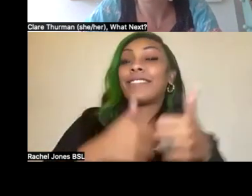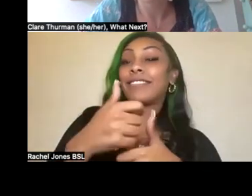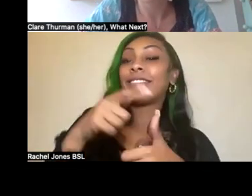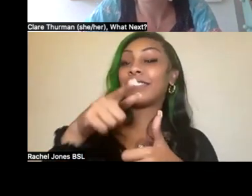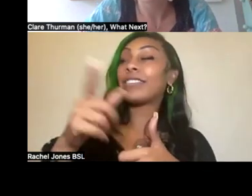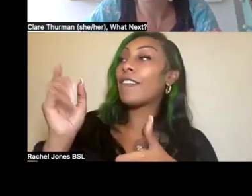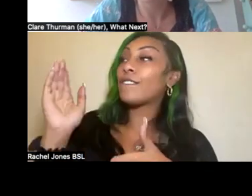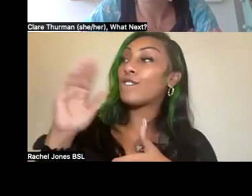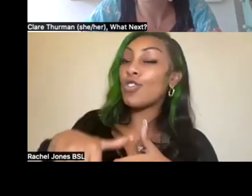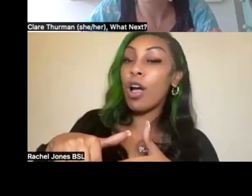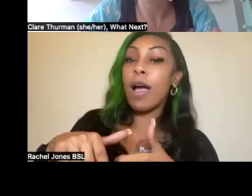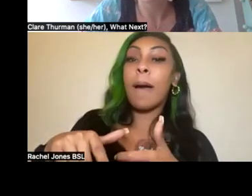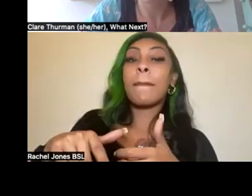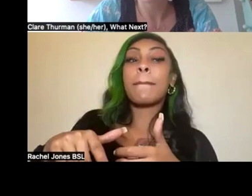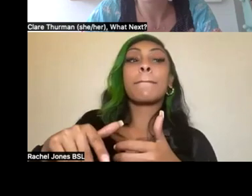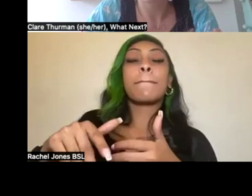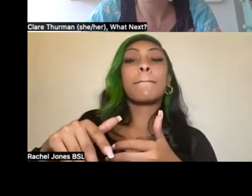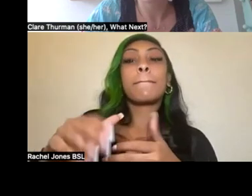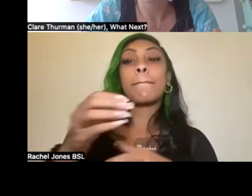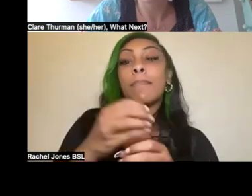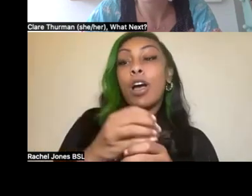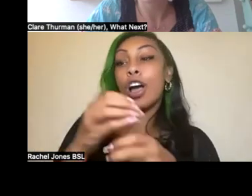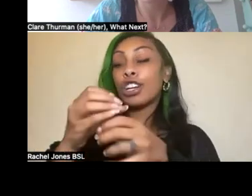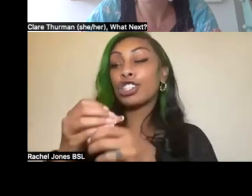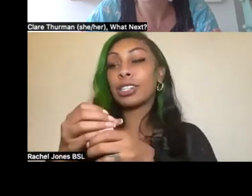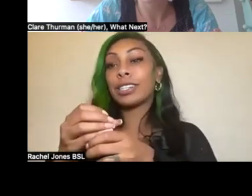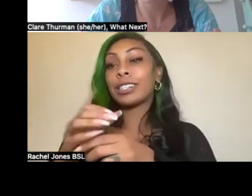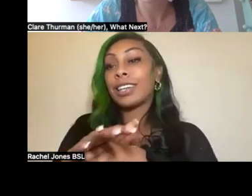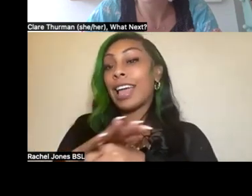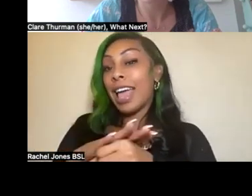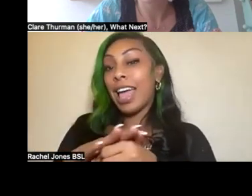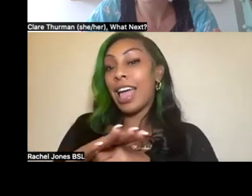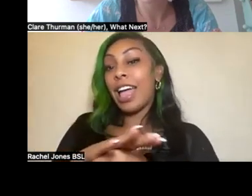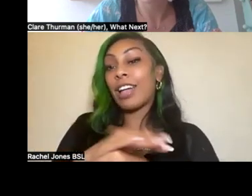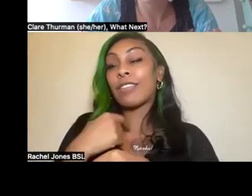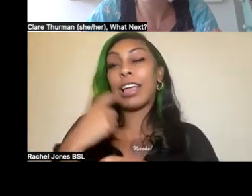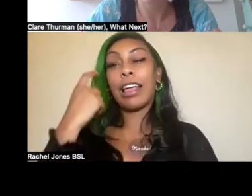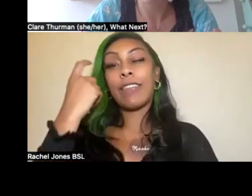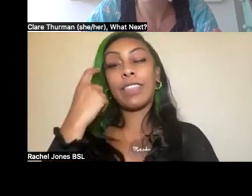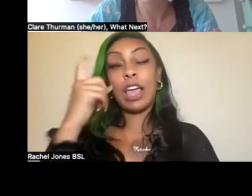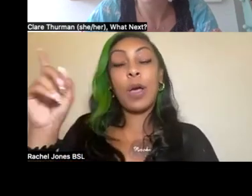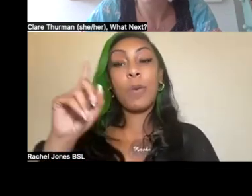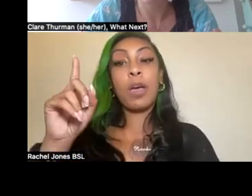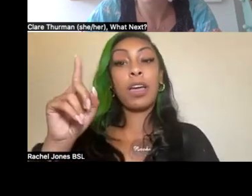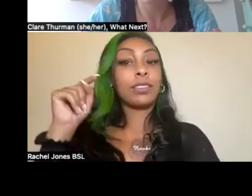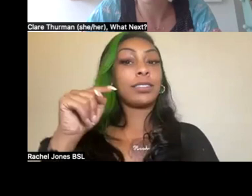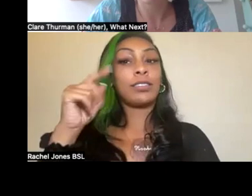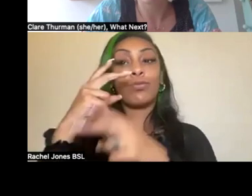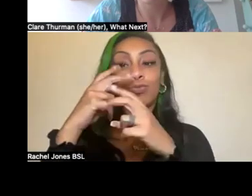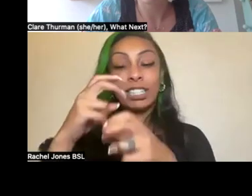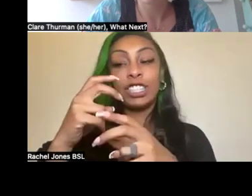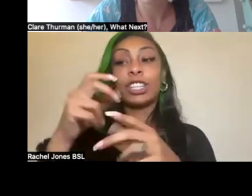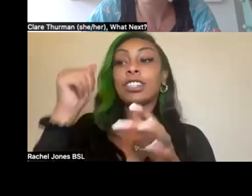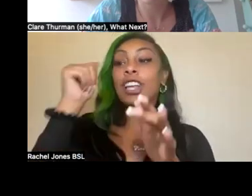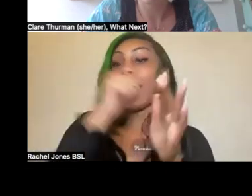the margins of the sector. So I think what we're doing with that research is now activating it.